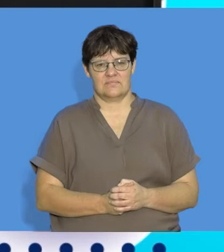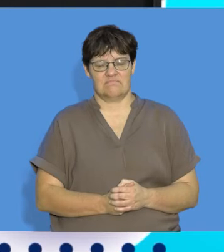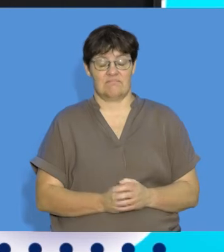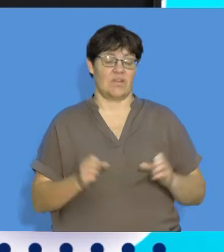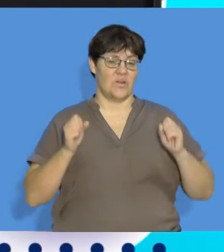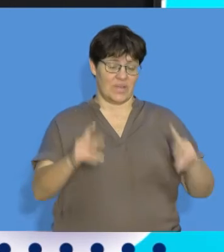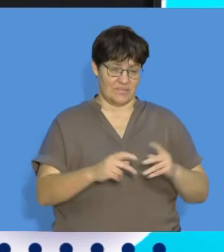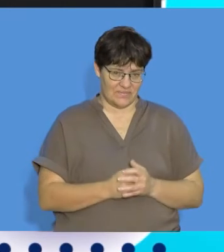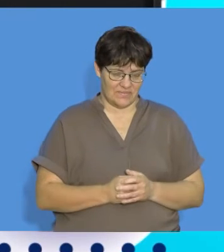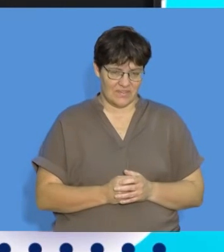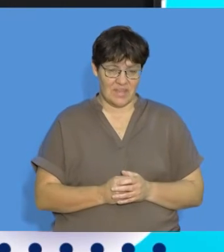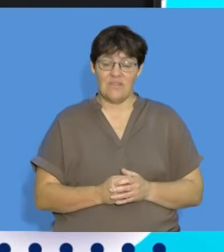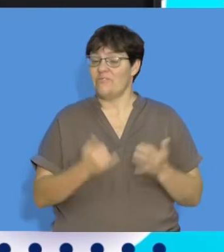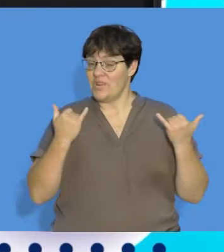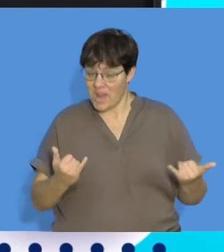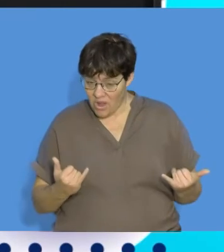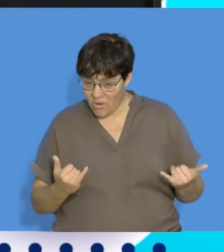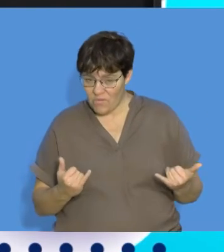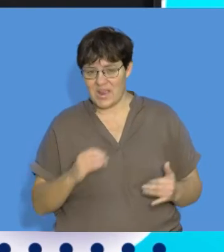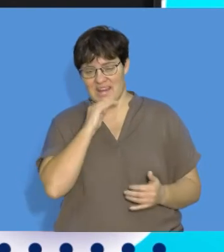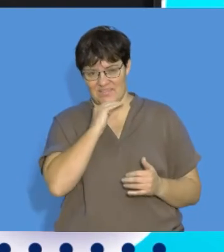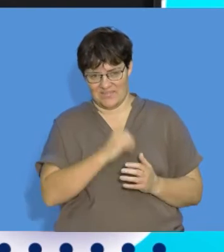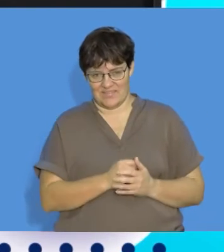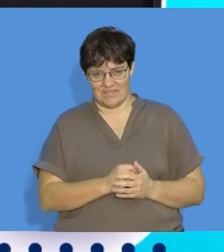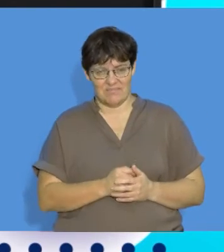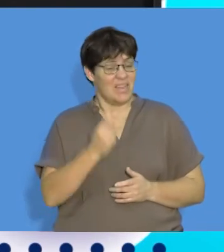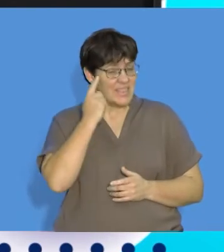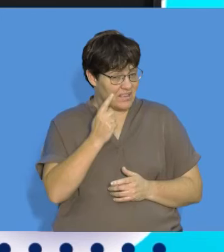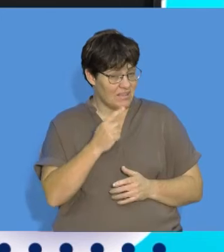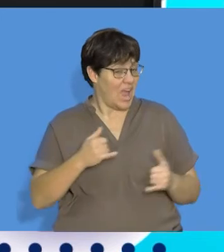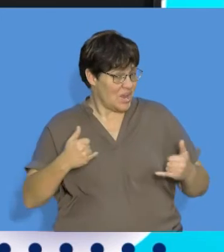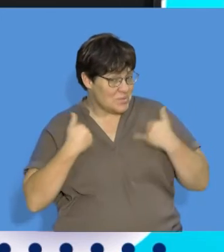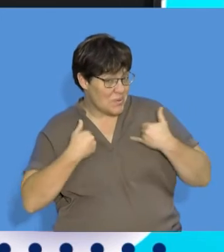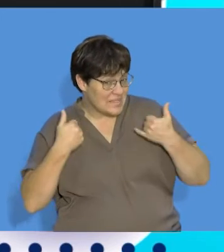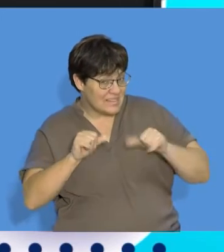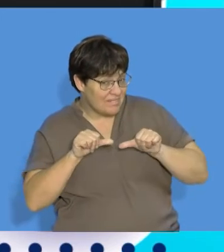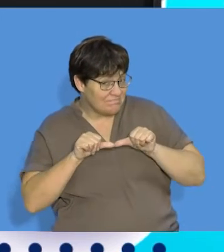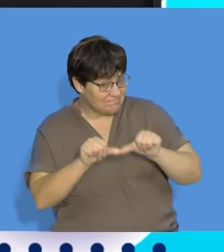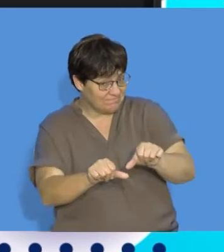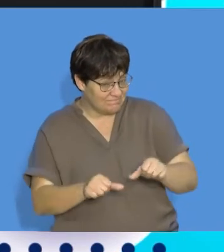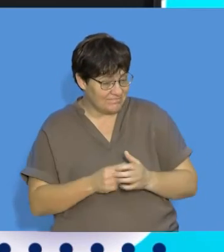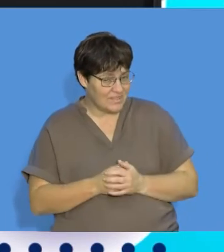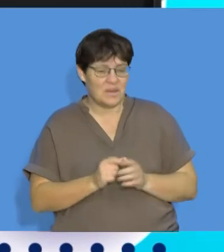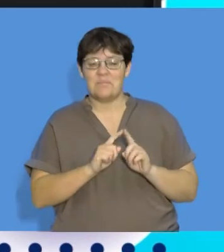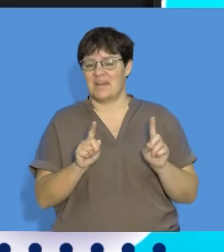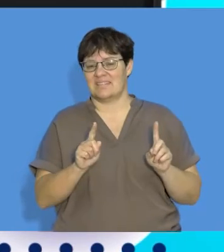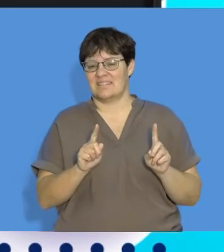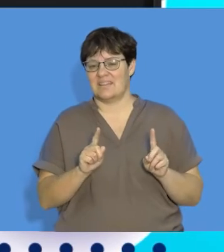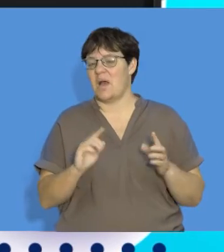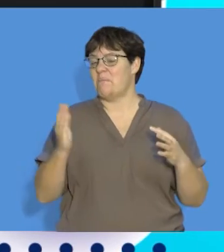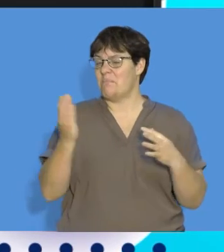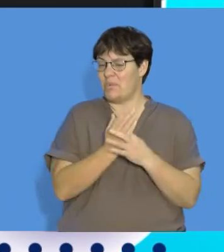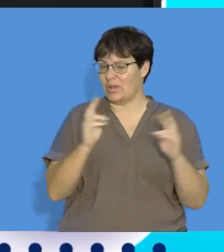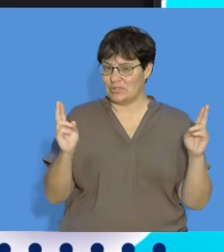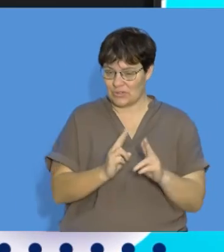All right, guys, that's it for now. I believe that you are still enjoying everything that we are looking at, but I just want us to take a